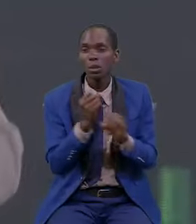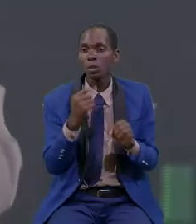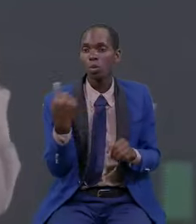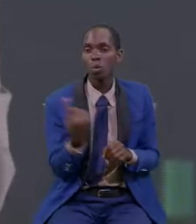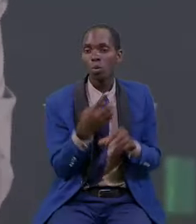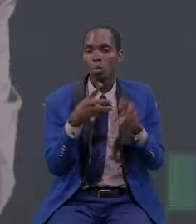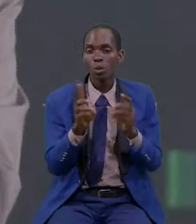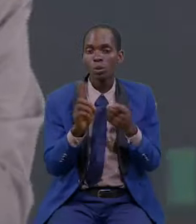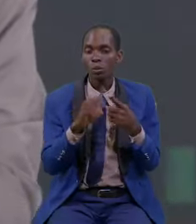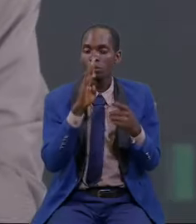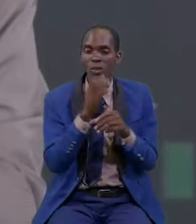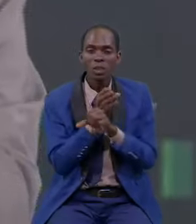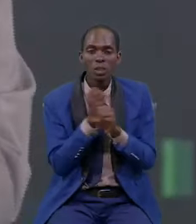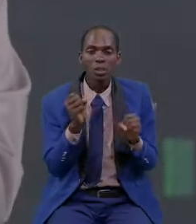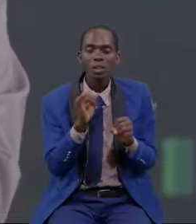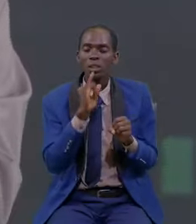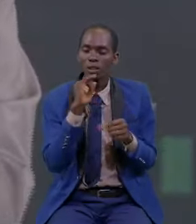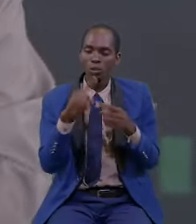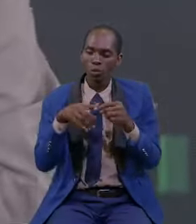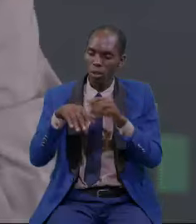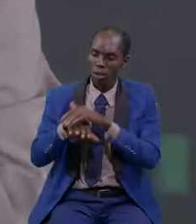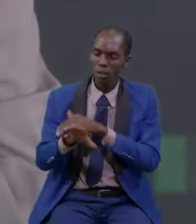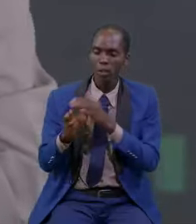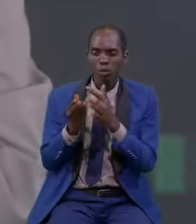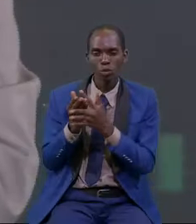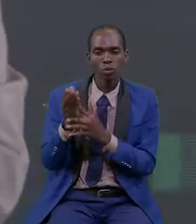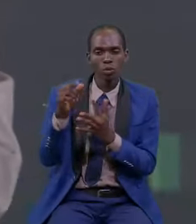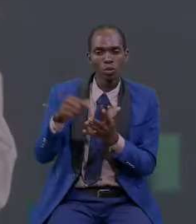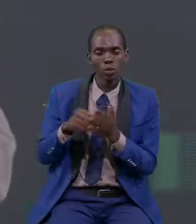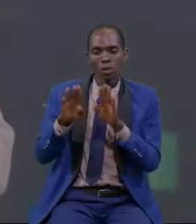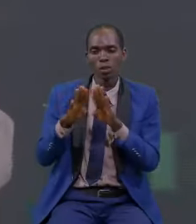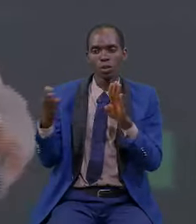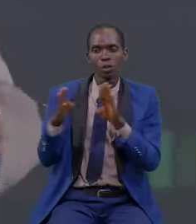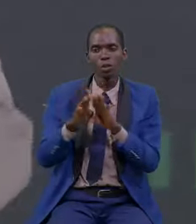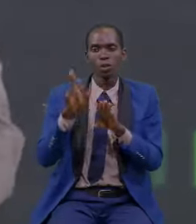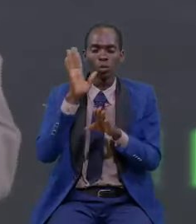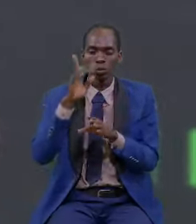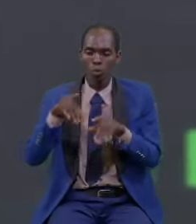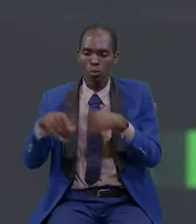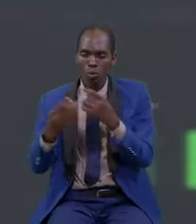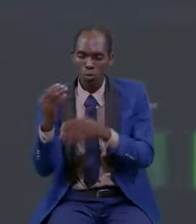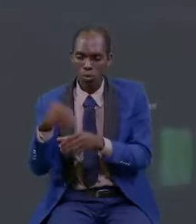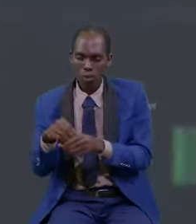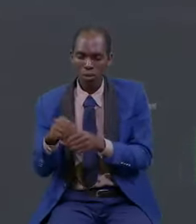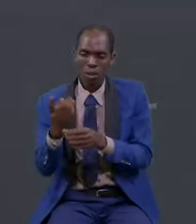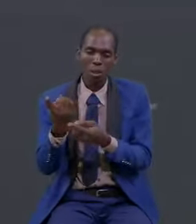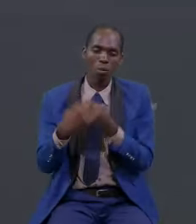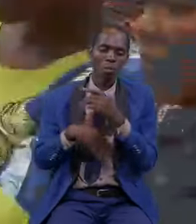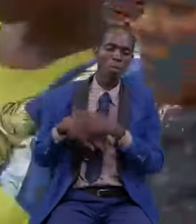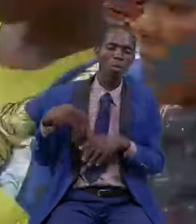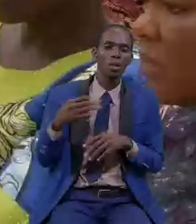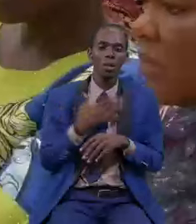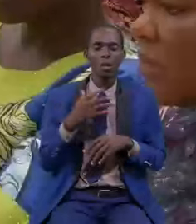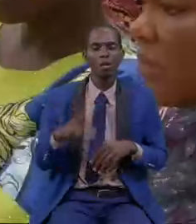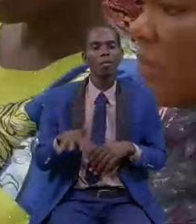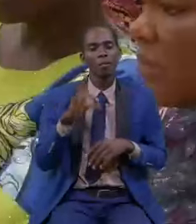door, and he shall go in and out and find pasture. It tells us in verse 10.